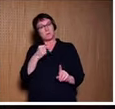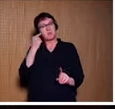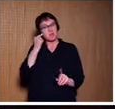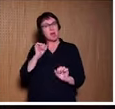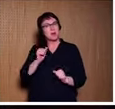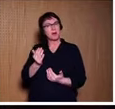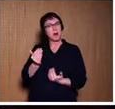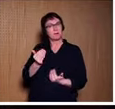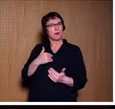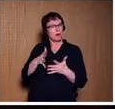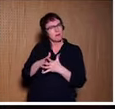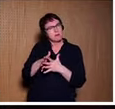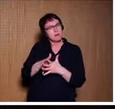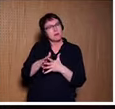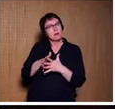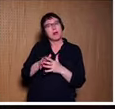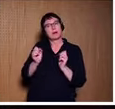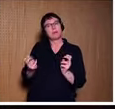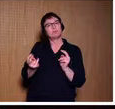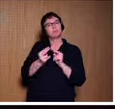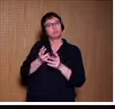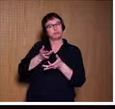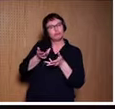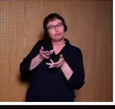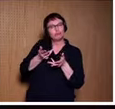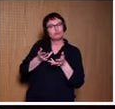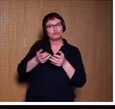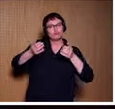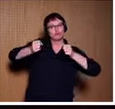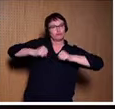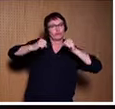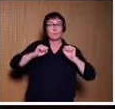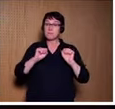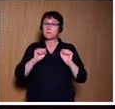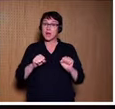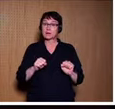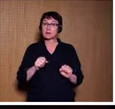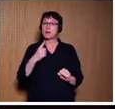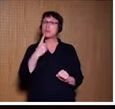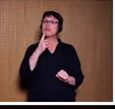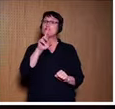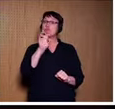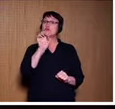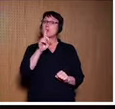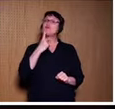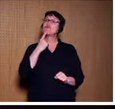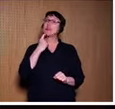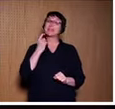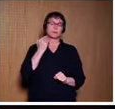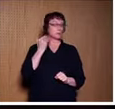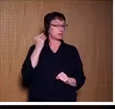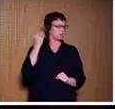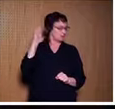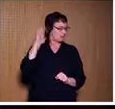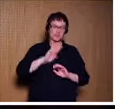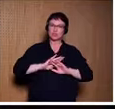room to build bridges and to find common grounds. And I think that is the most important thing to do as well at this conference. Thank